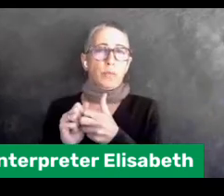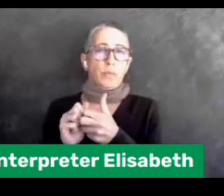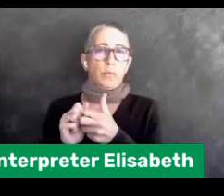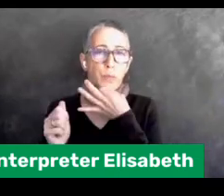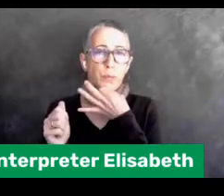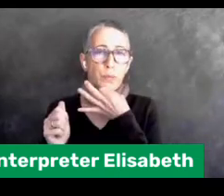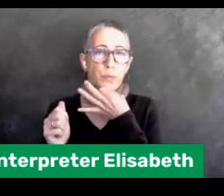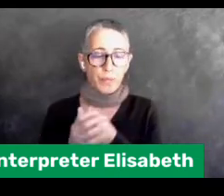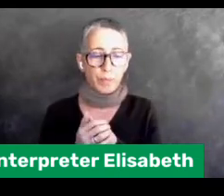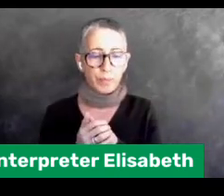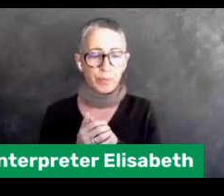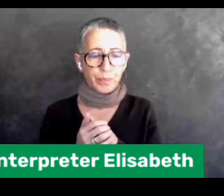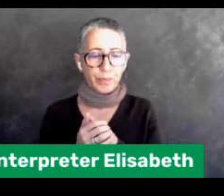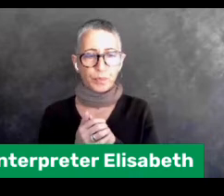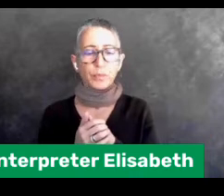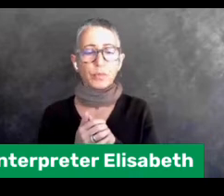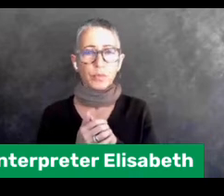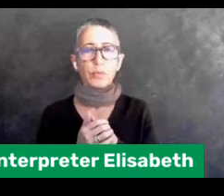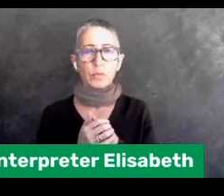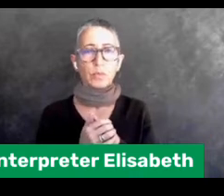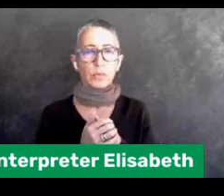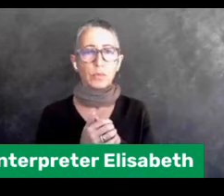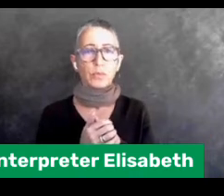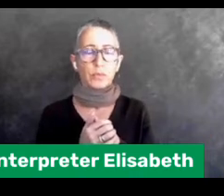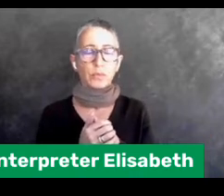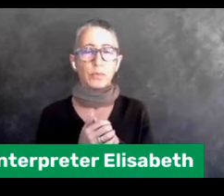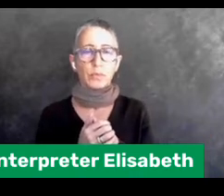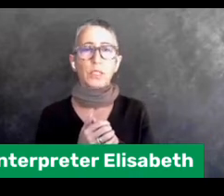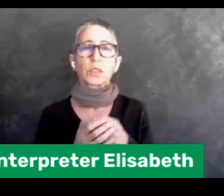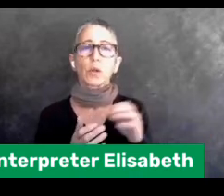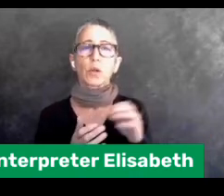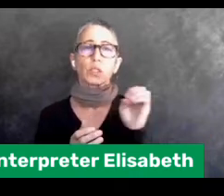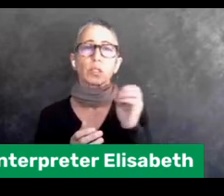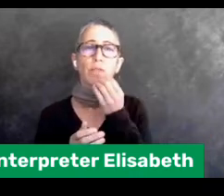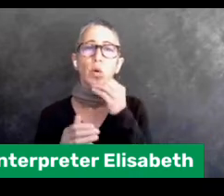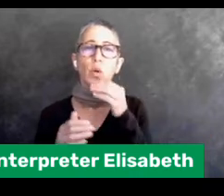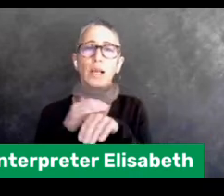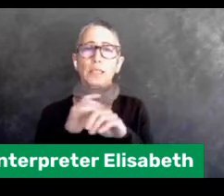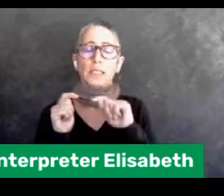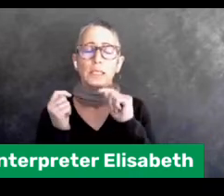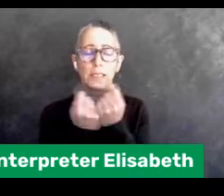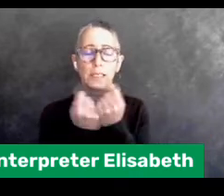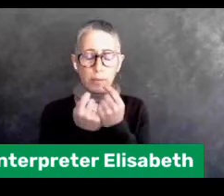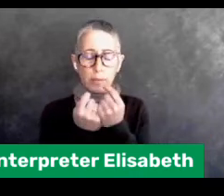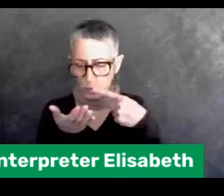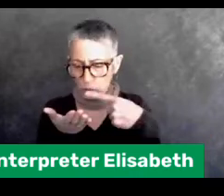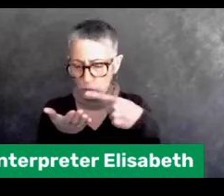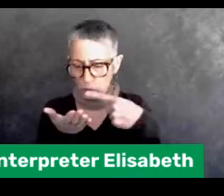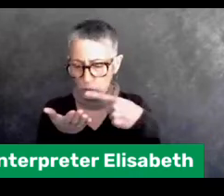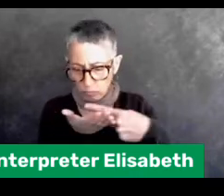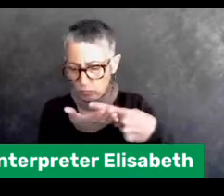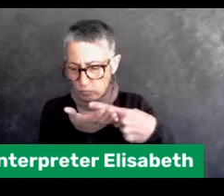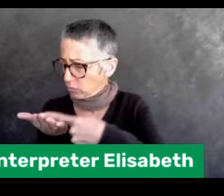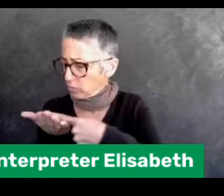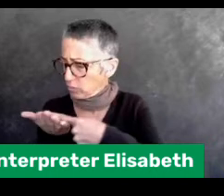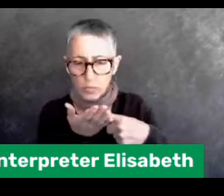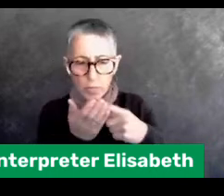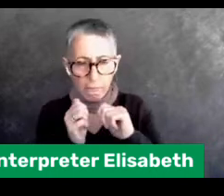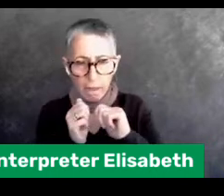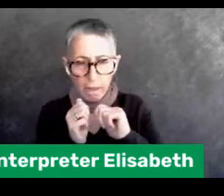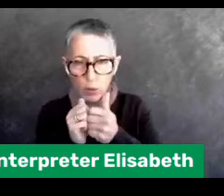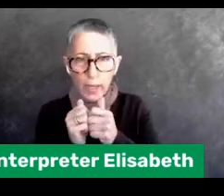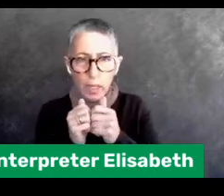months as an emergency food access team, of how can we do to kind of drum up more donations